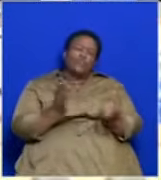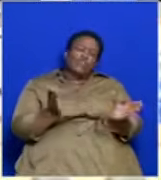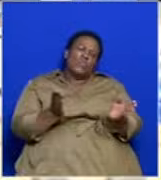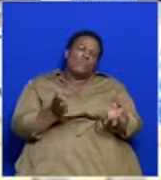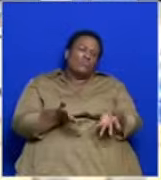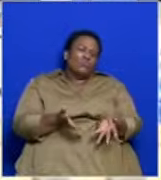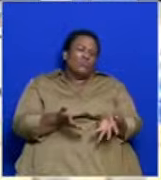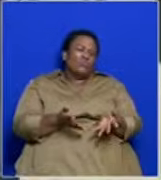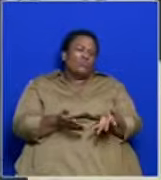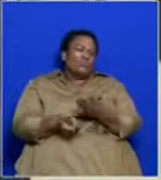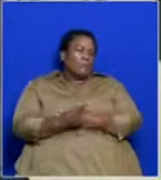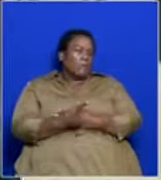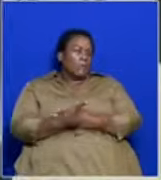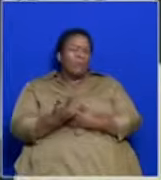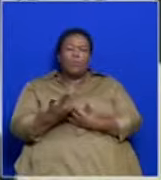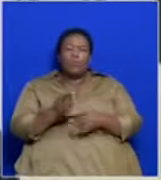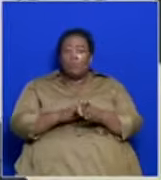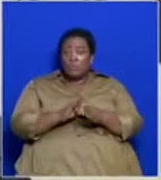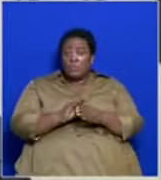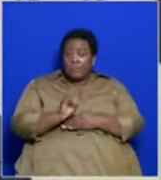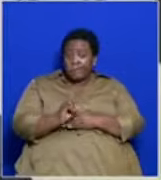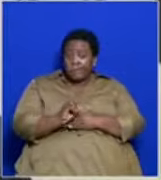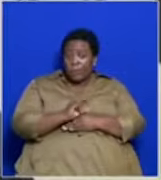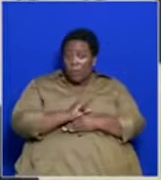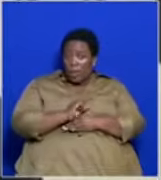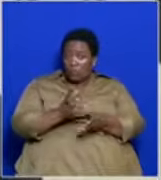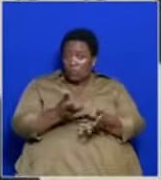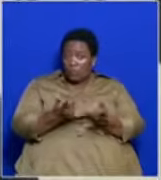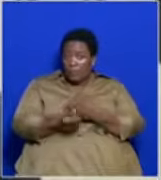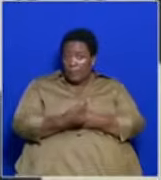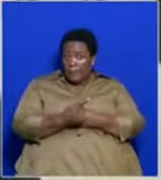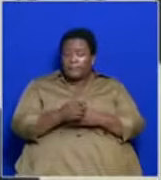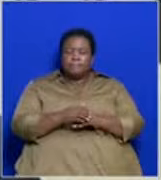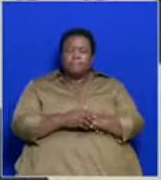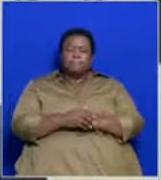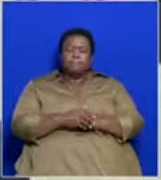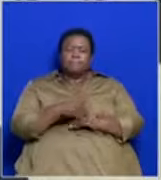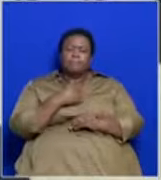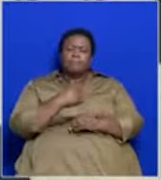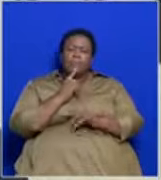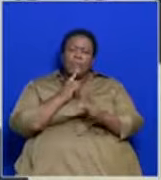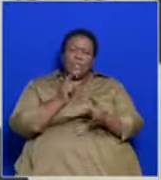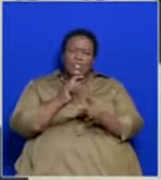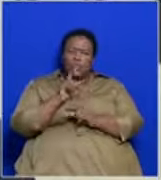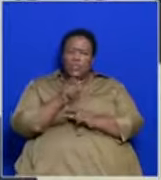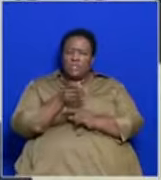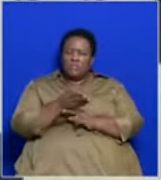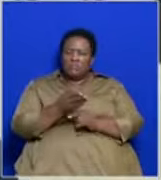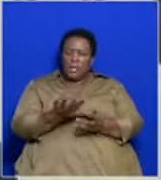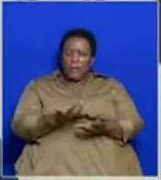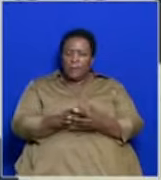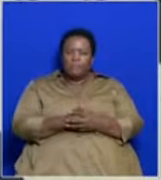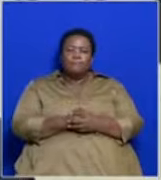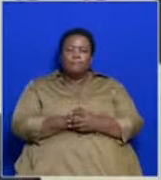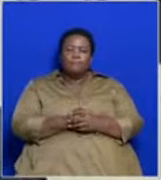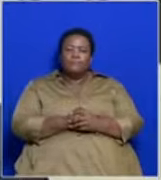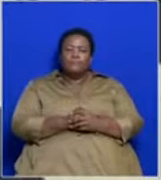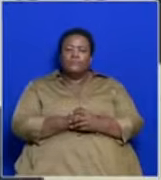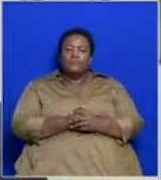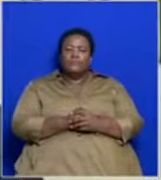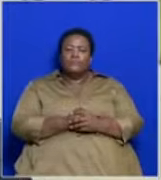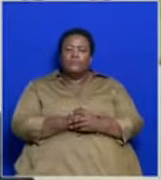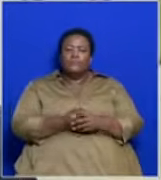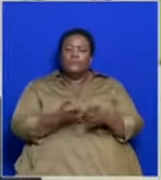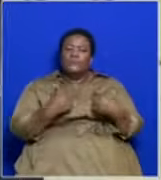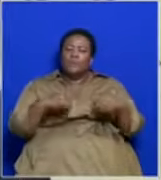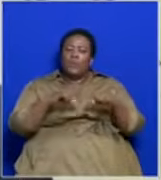that? I will answer this question like this. We analyze it and give them